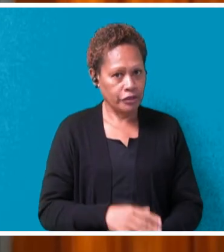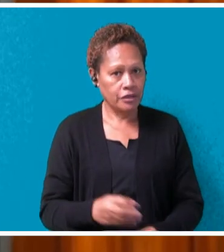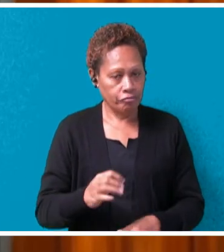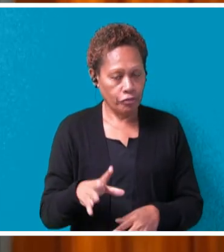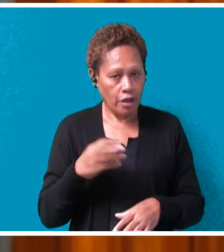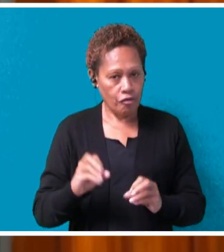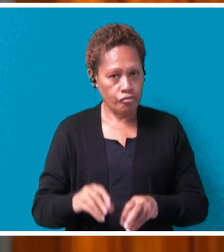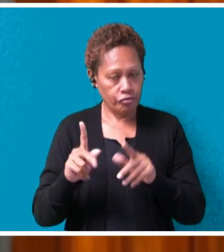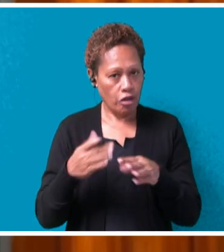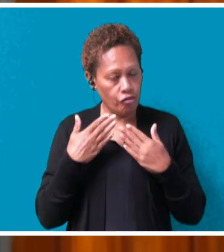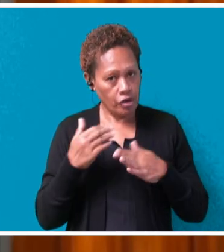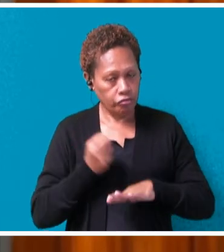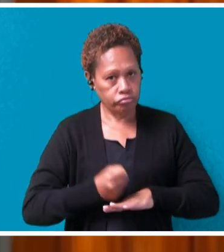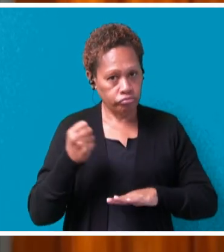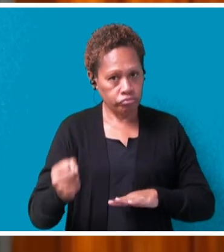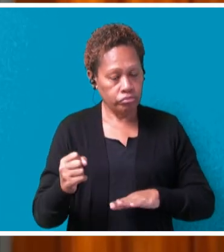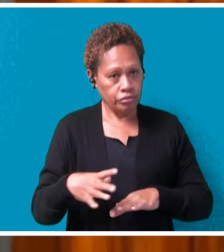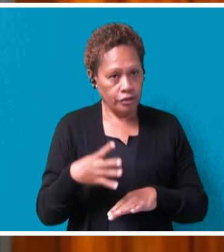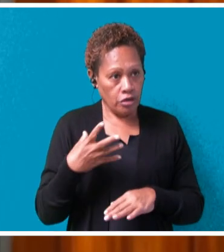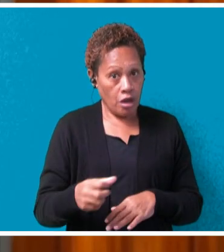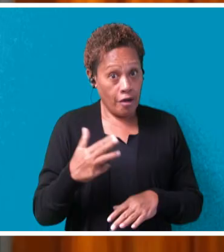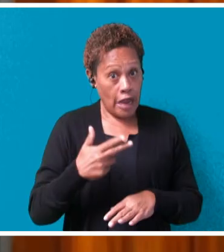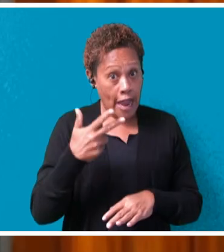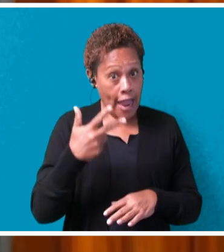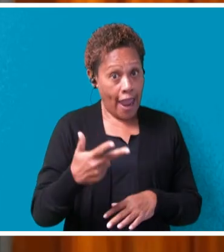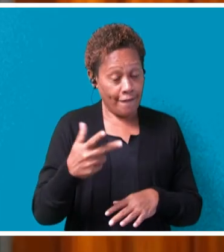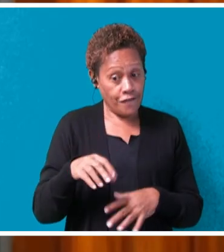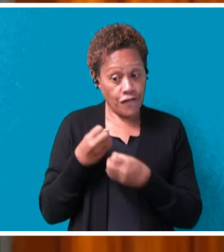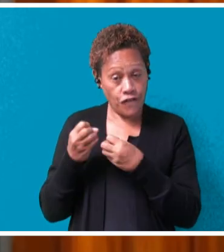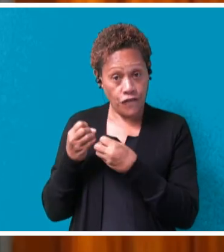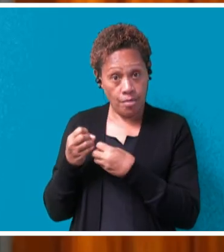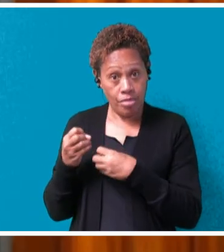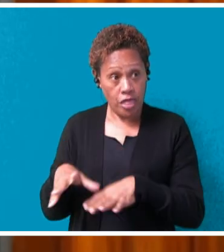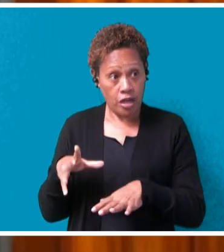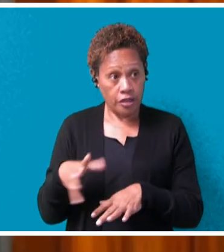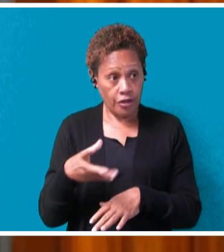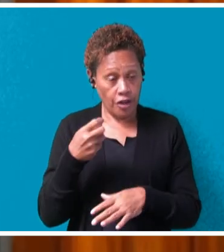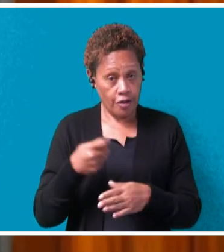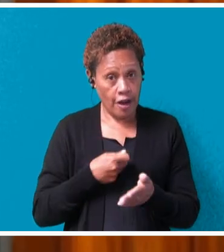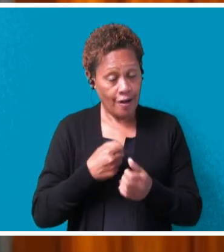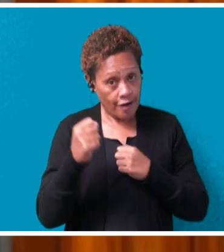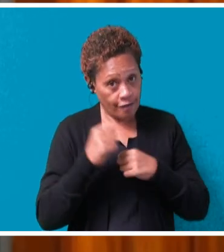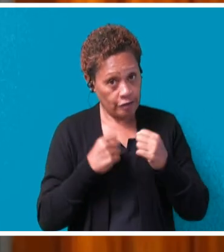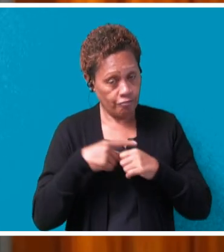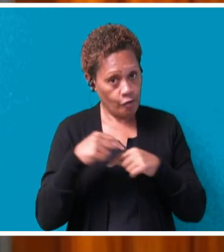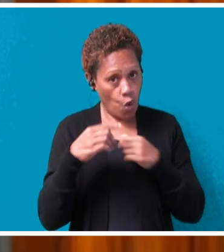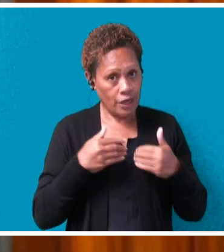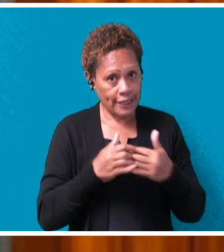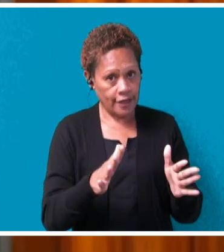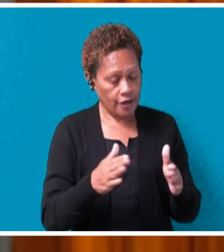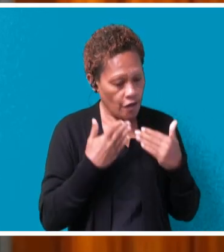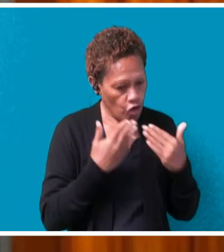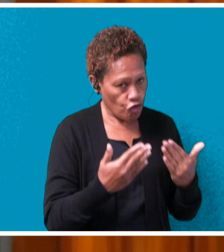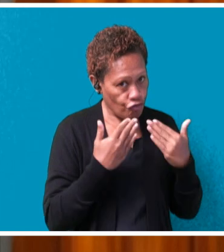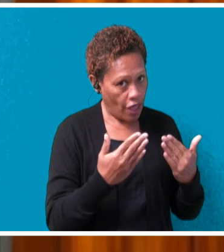to thank the government for the urgent swift aid, the relief supplies, and the repaired infrastructure we have begun. Thank you so much,